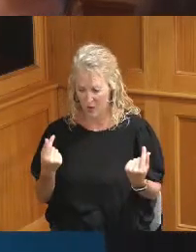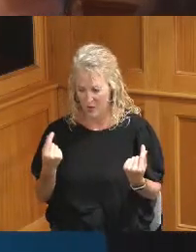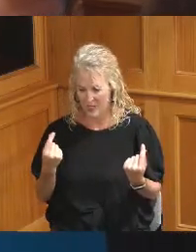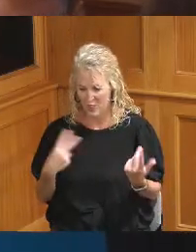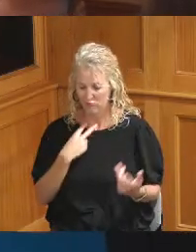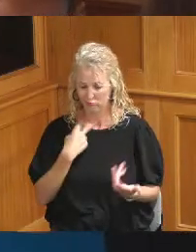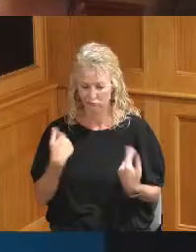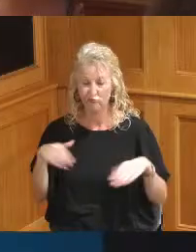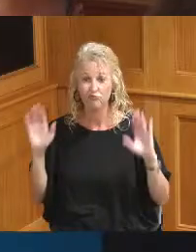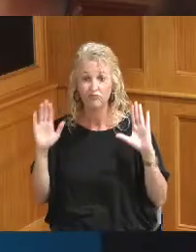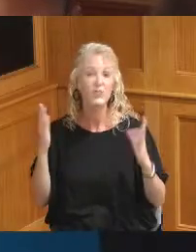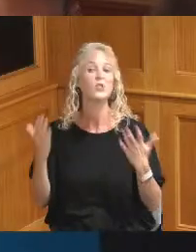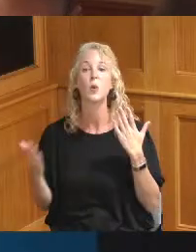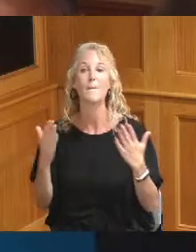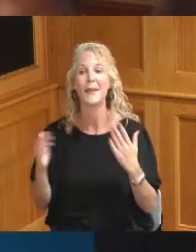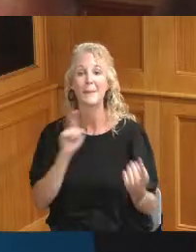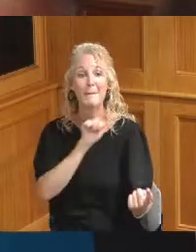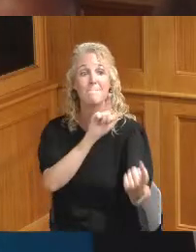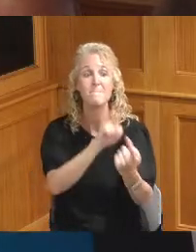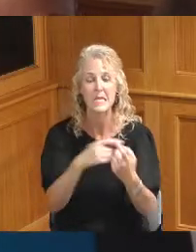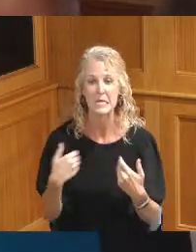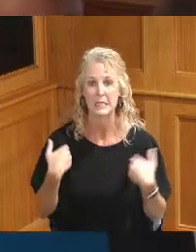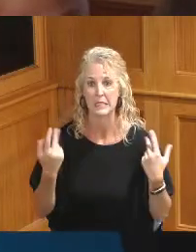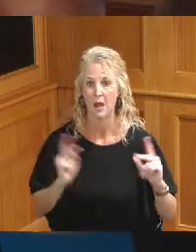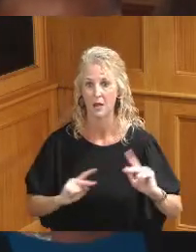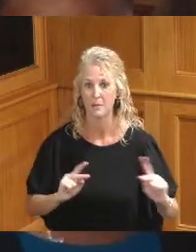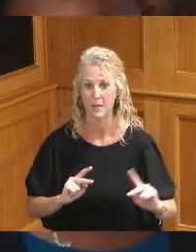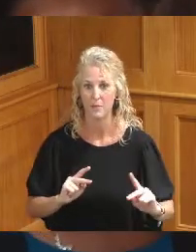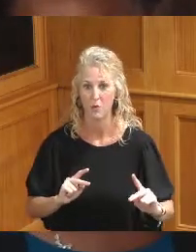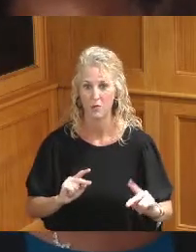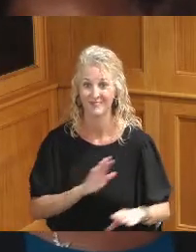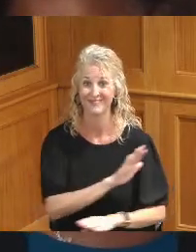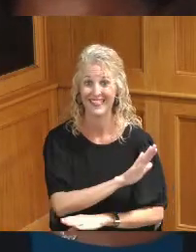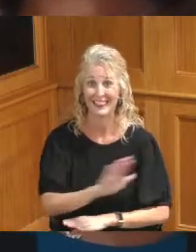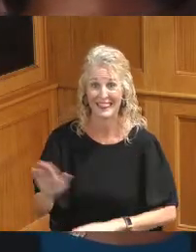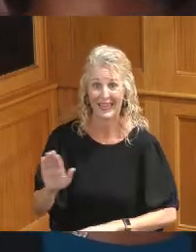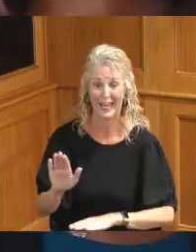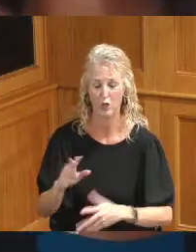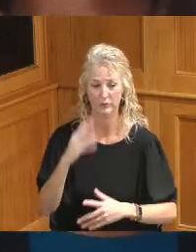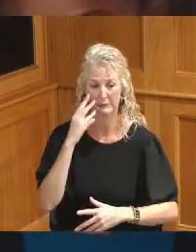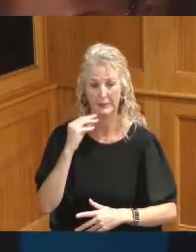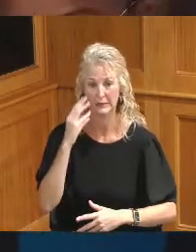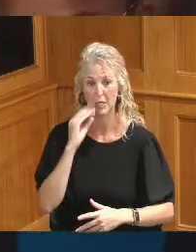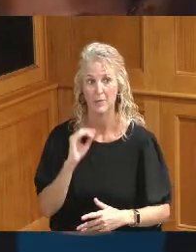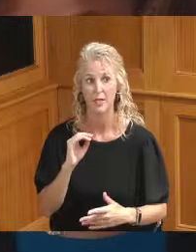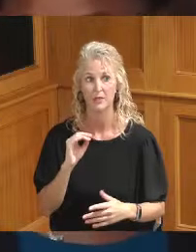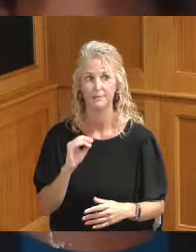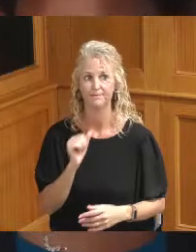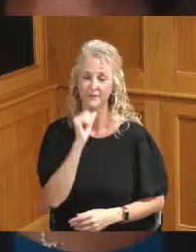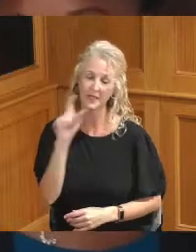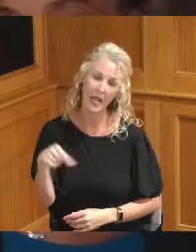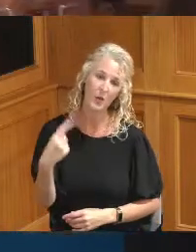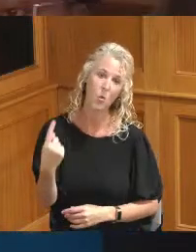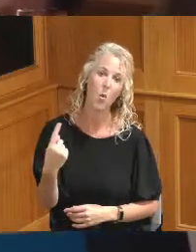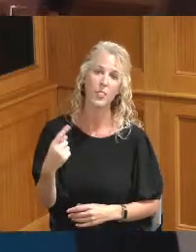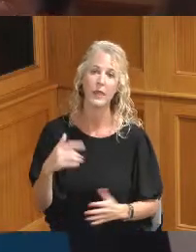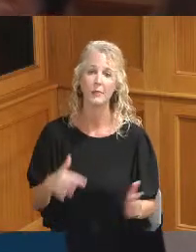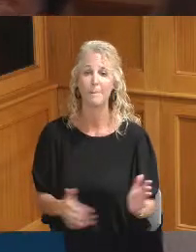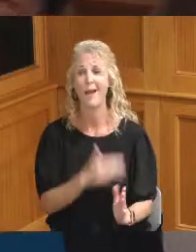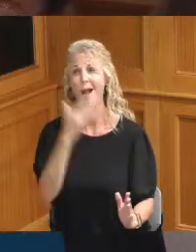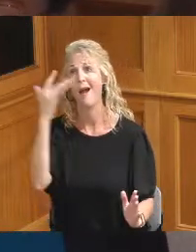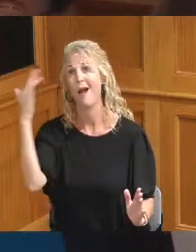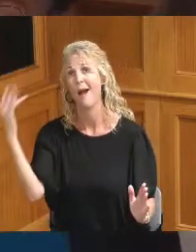maybe meeting youth where they are and kind of putting more positions for things like this, not just occasionally,